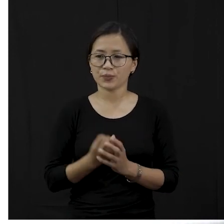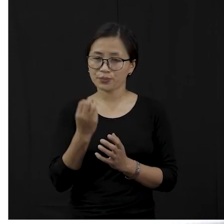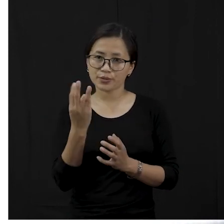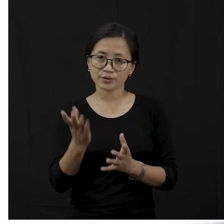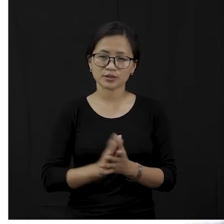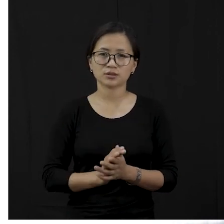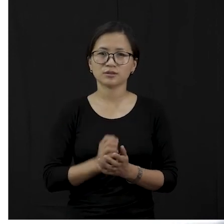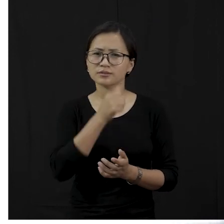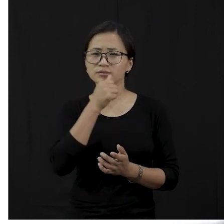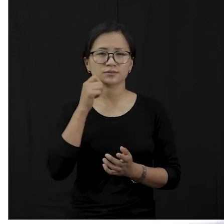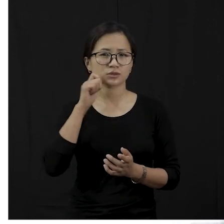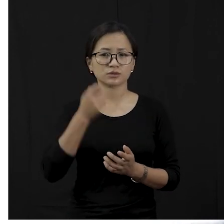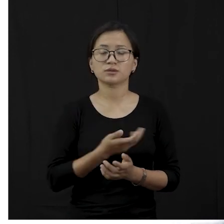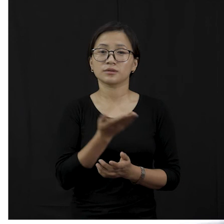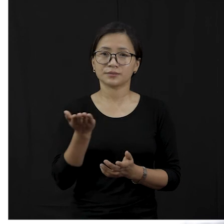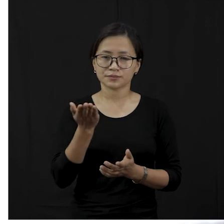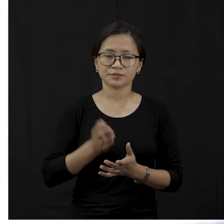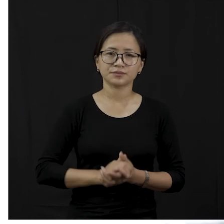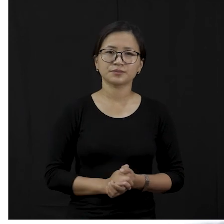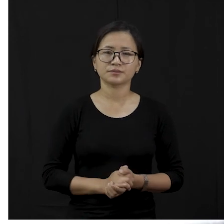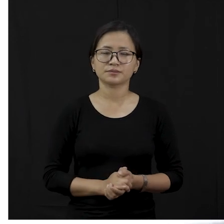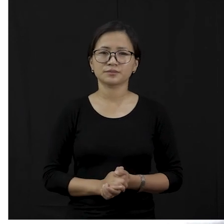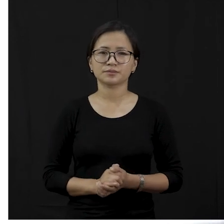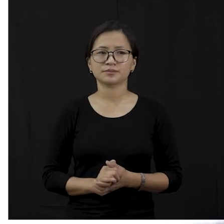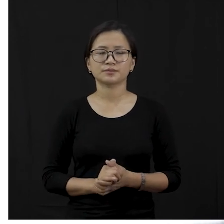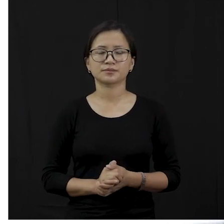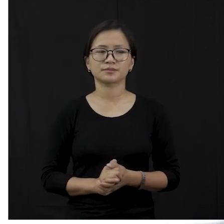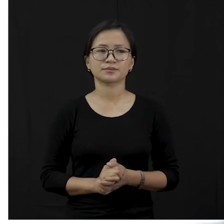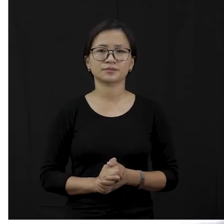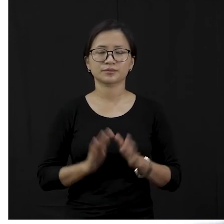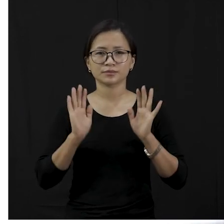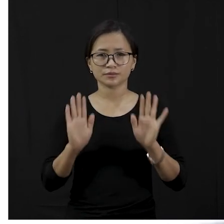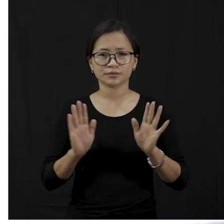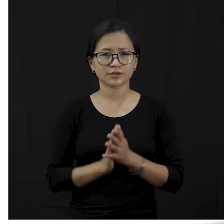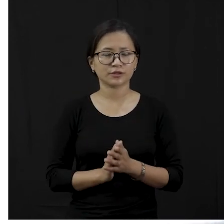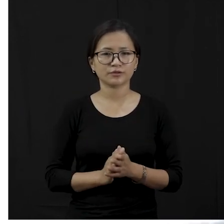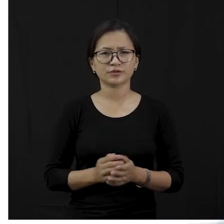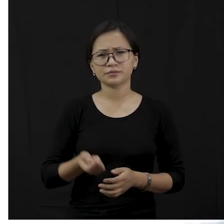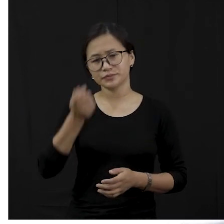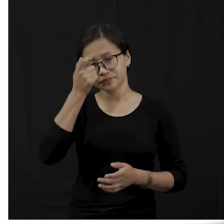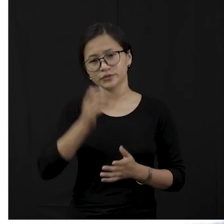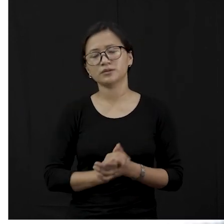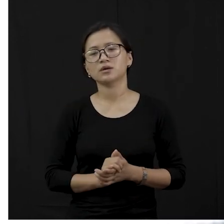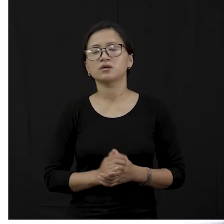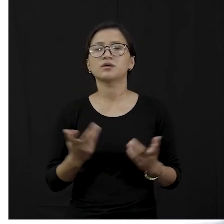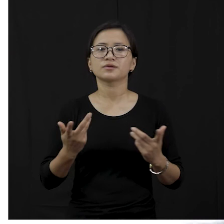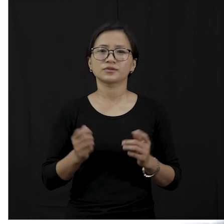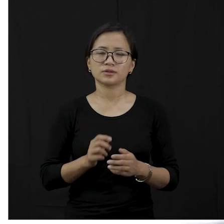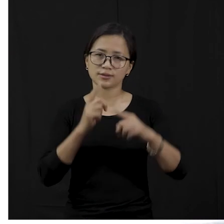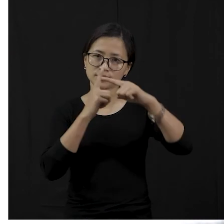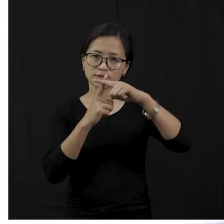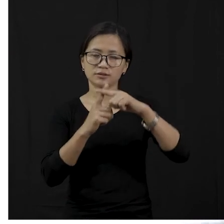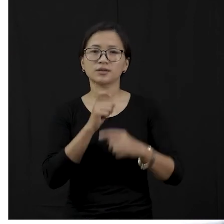have to find out the answer. Okay? Then, if you have any doubt regarding to addition, you